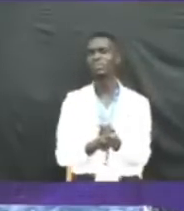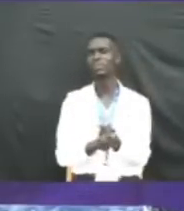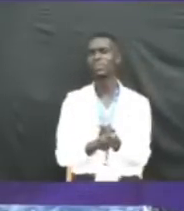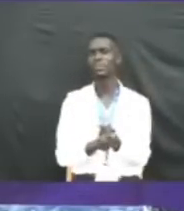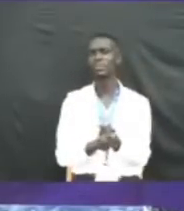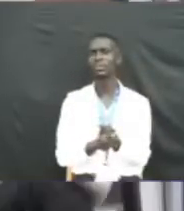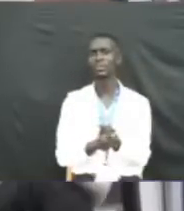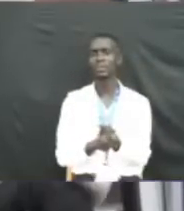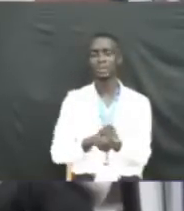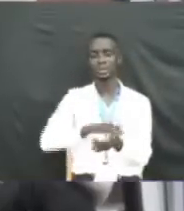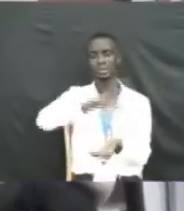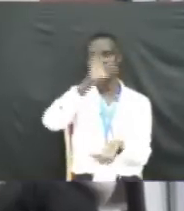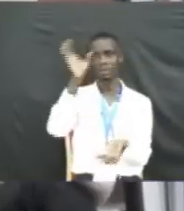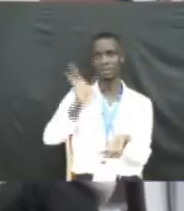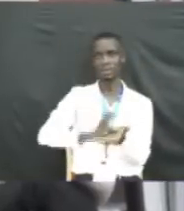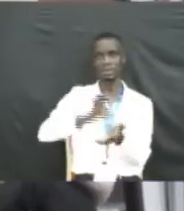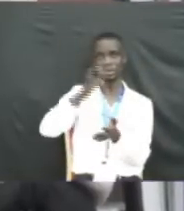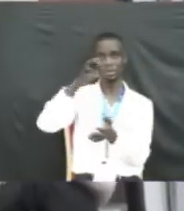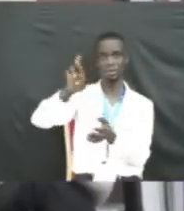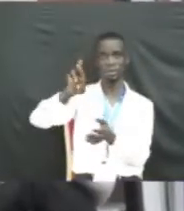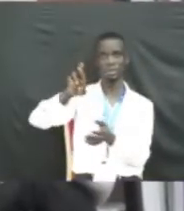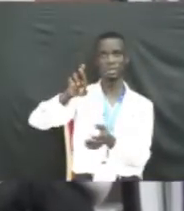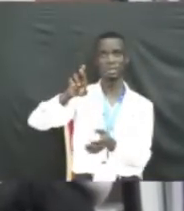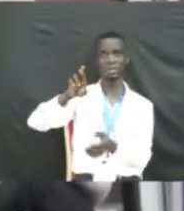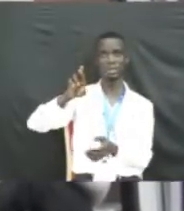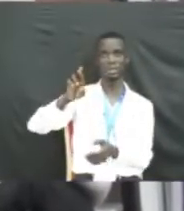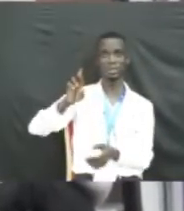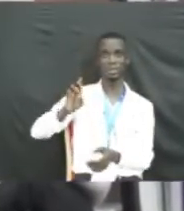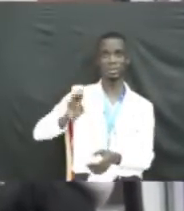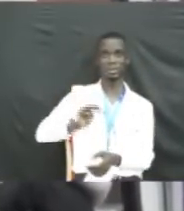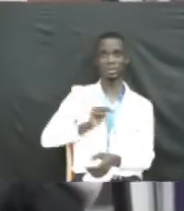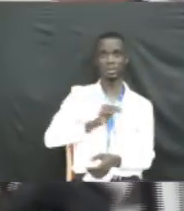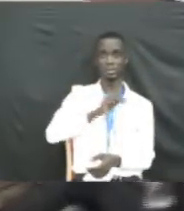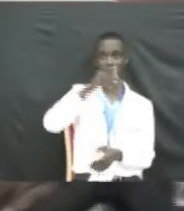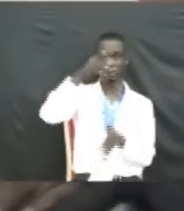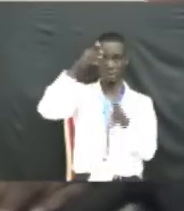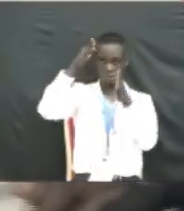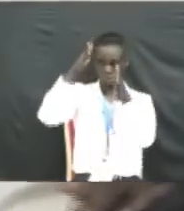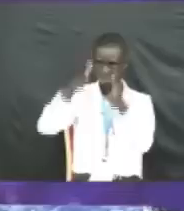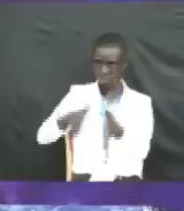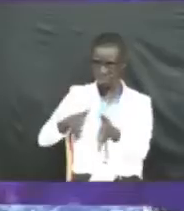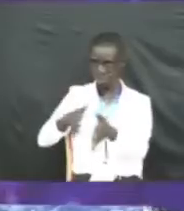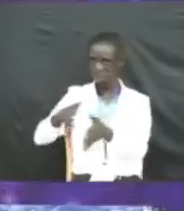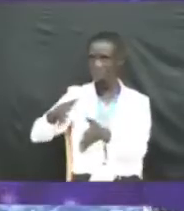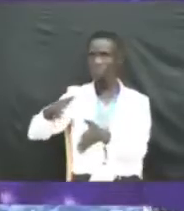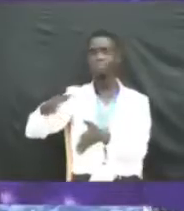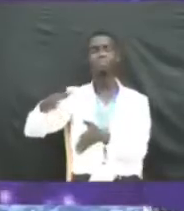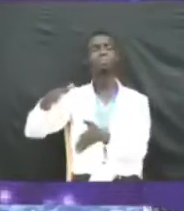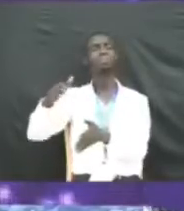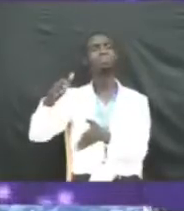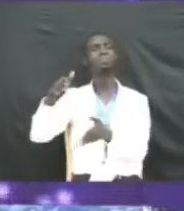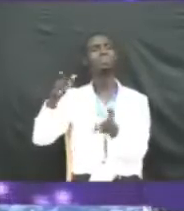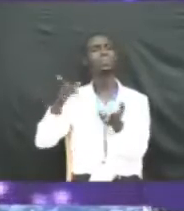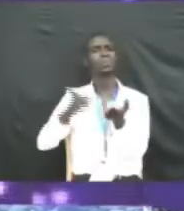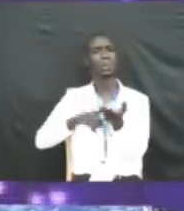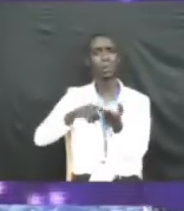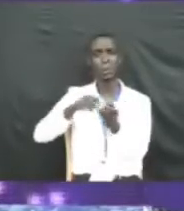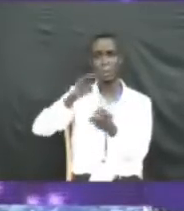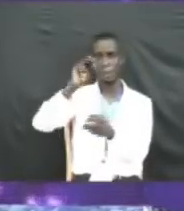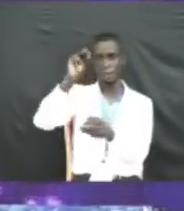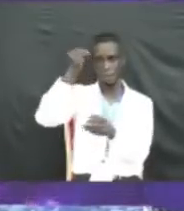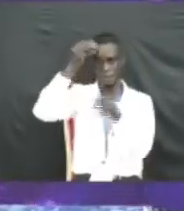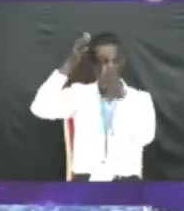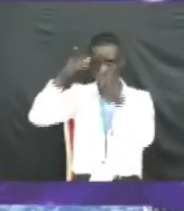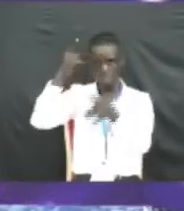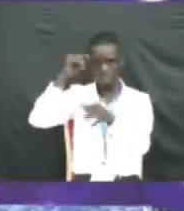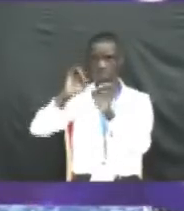the central regional minister, Sis Justina Marold Hassan, Minister for Education,